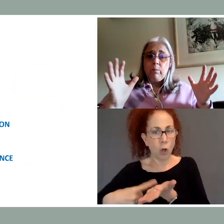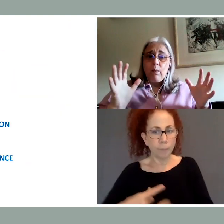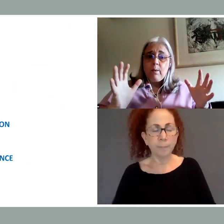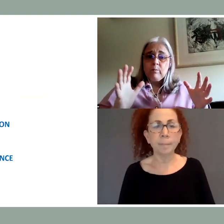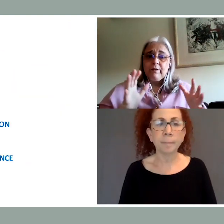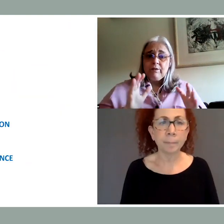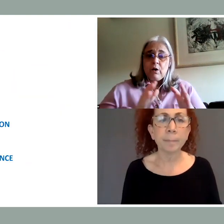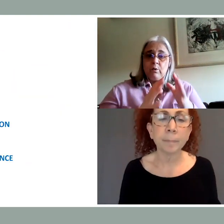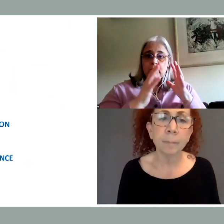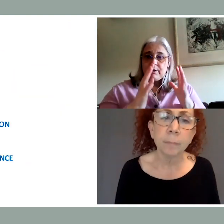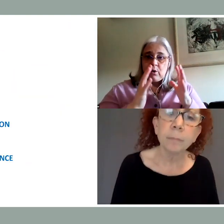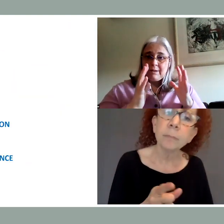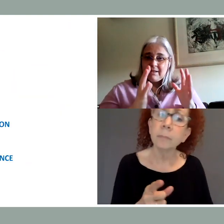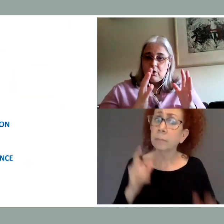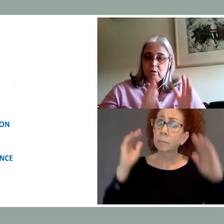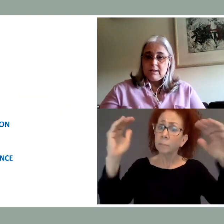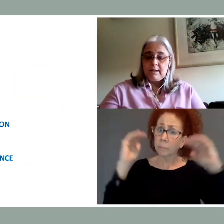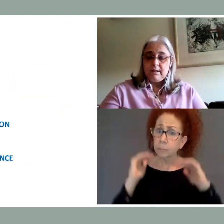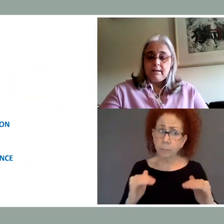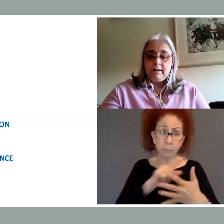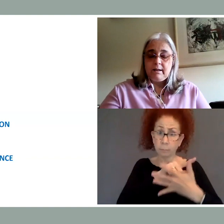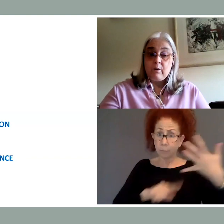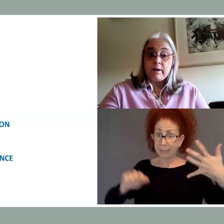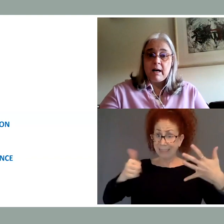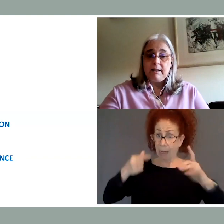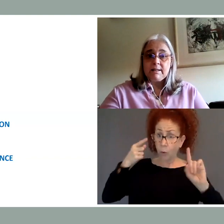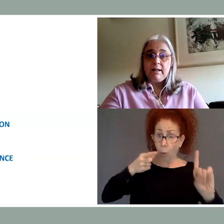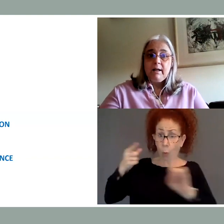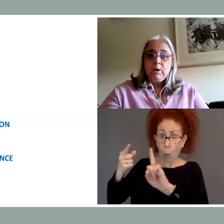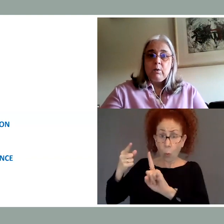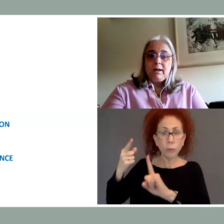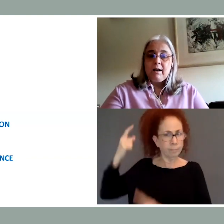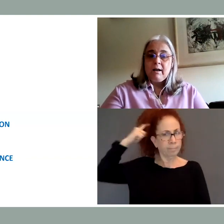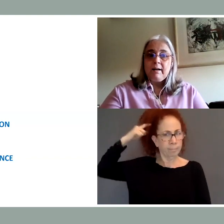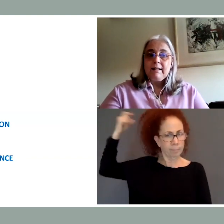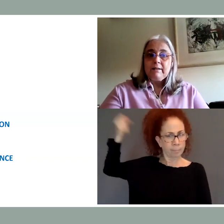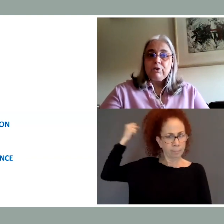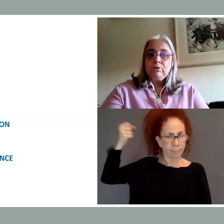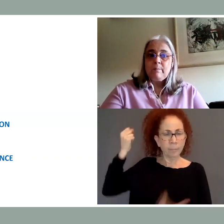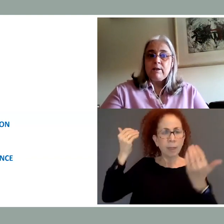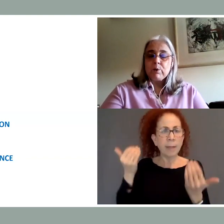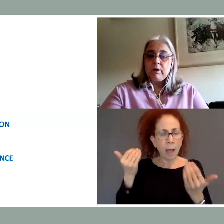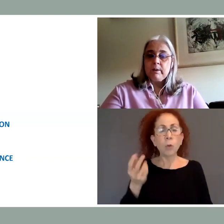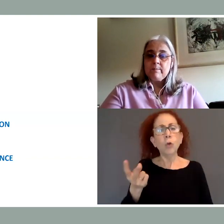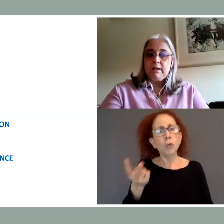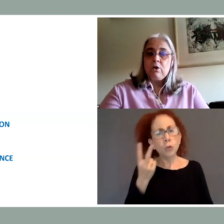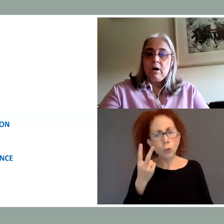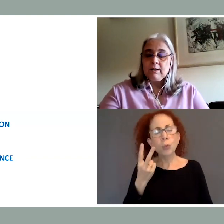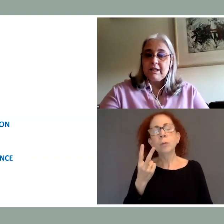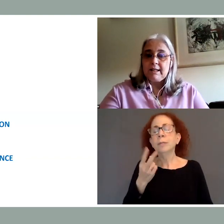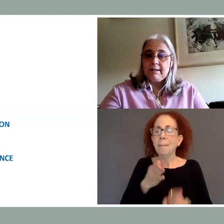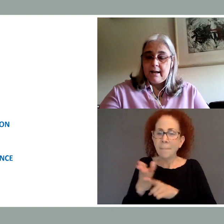So moving forward with all these goals in our minds, what are the two main problems